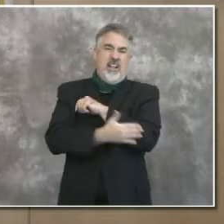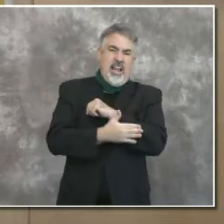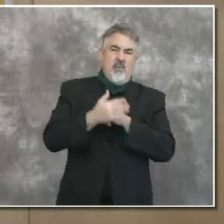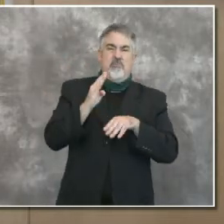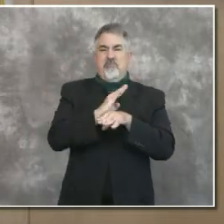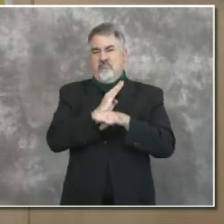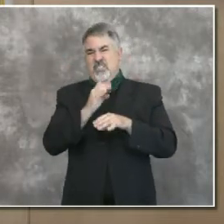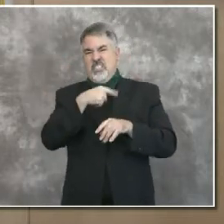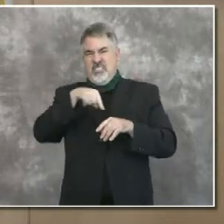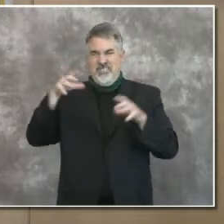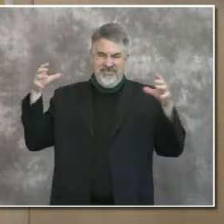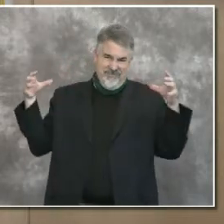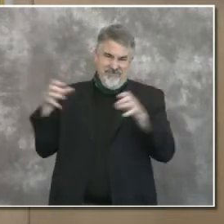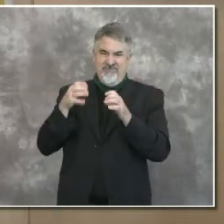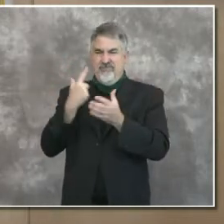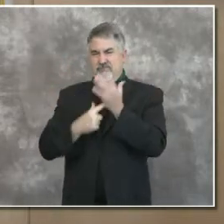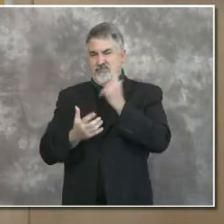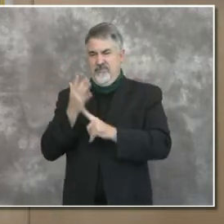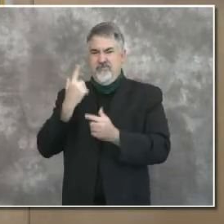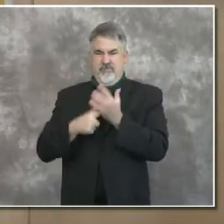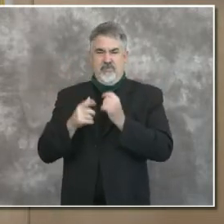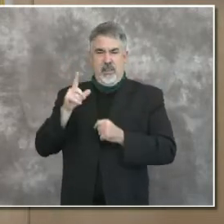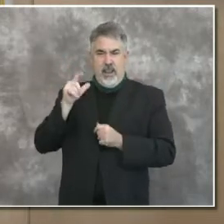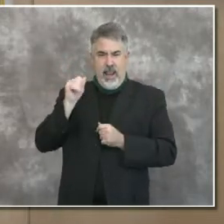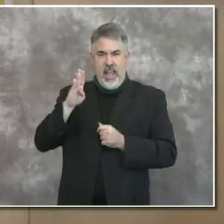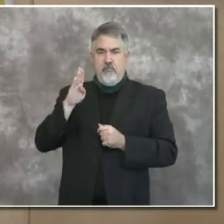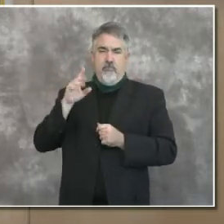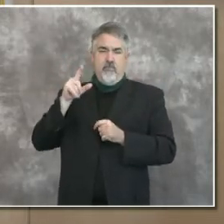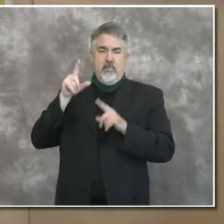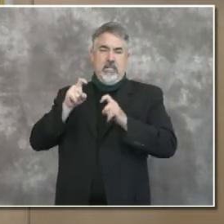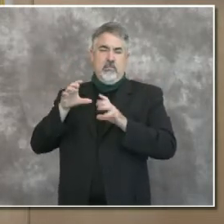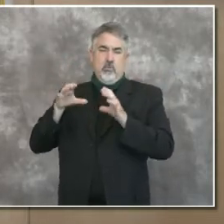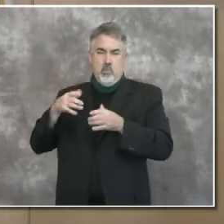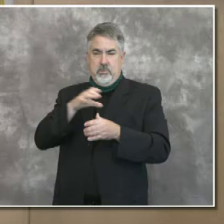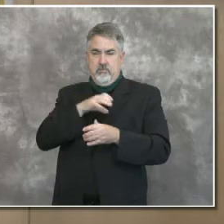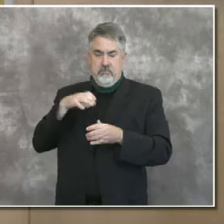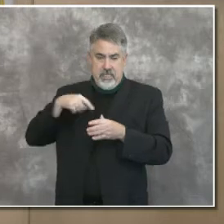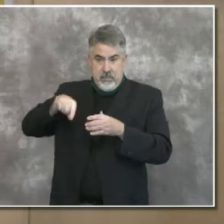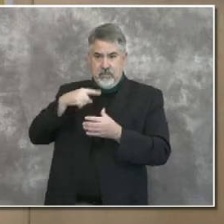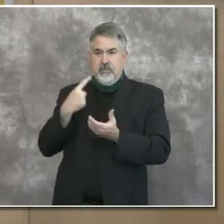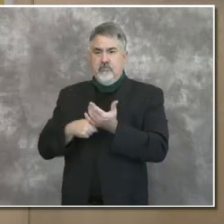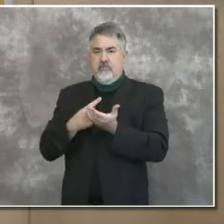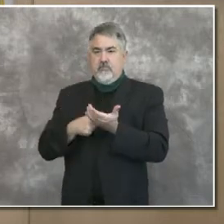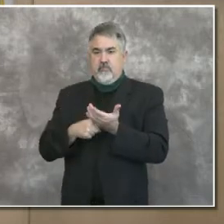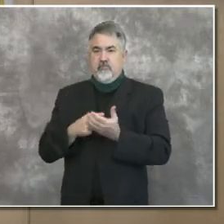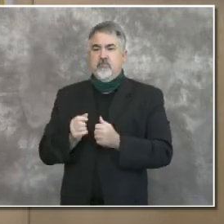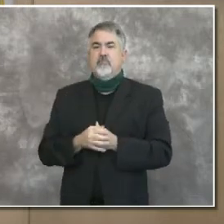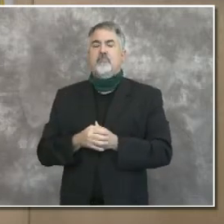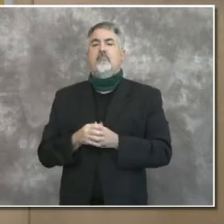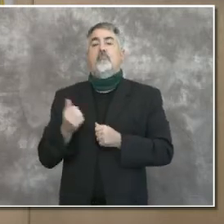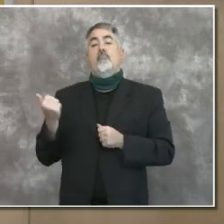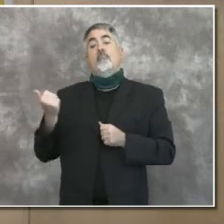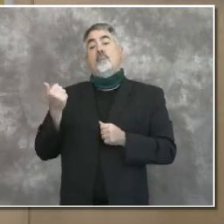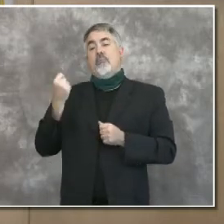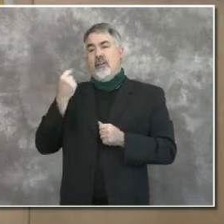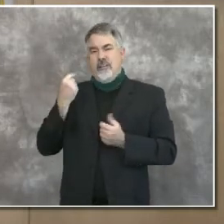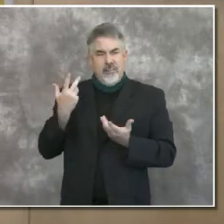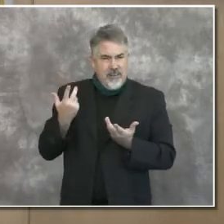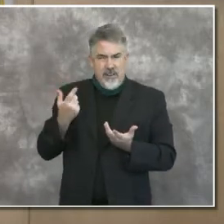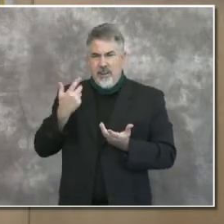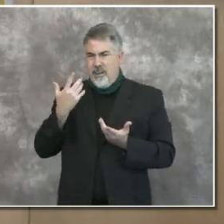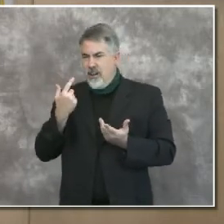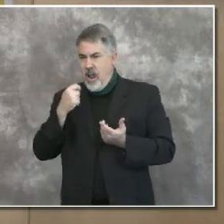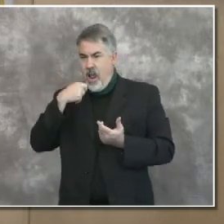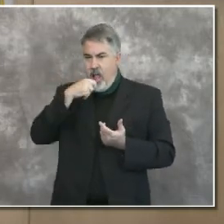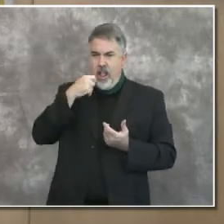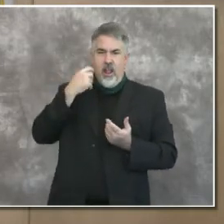the laboratory task force, and they included challenges as items including reagents and swabs and couriers. The good